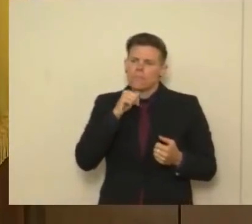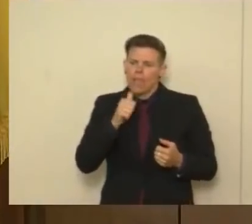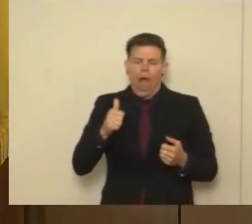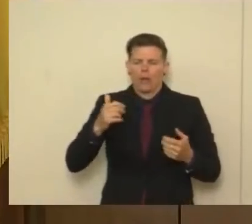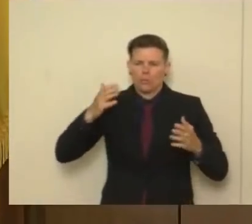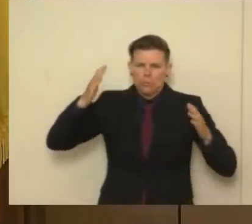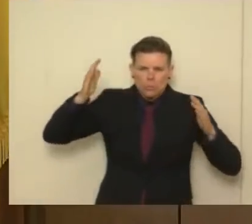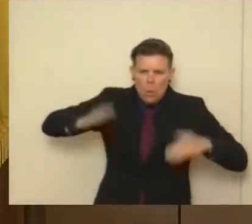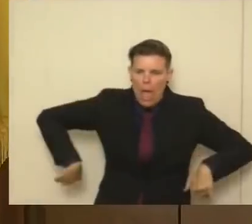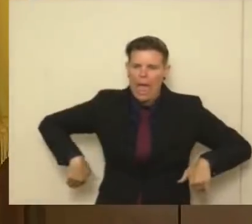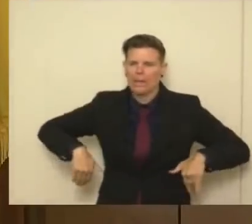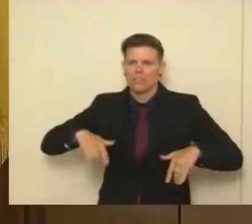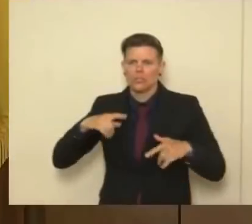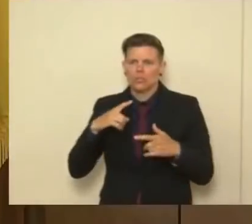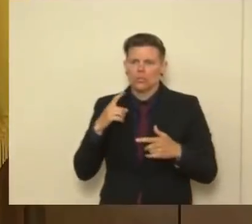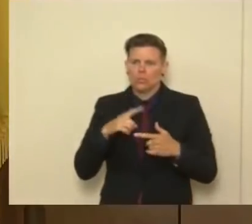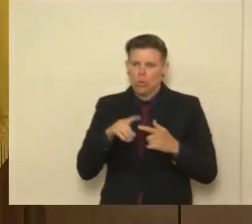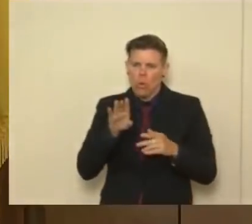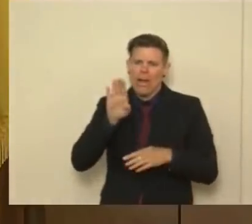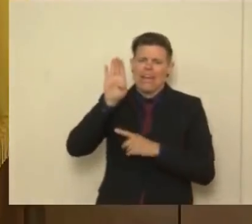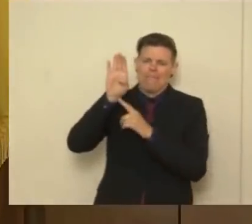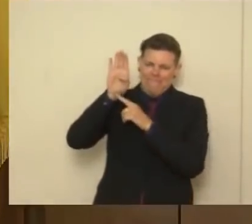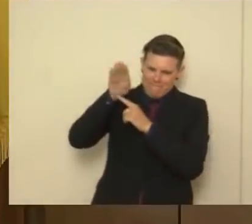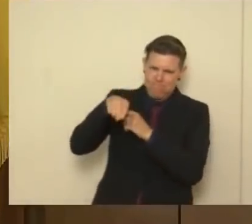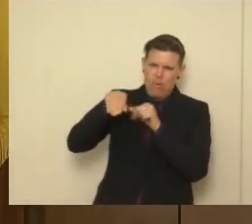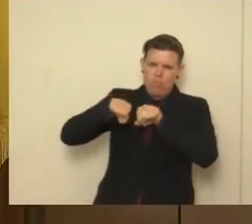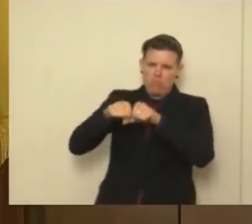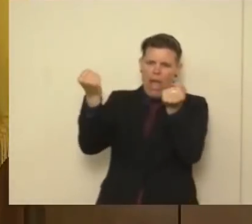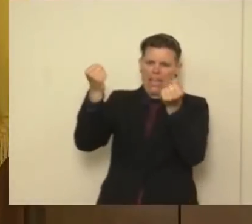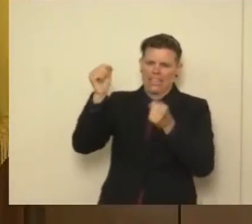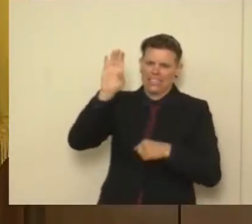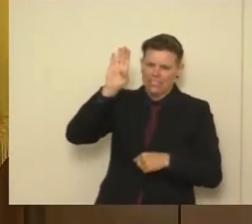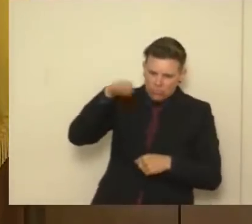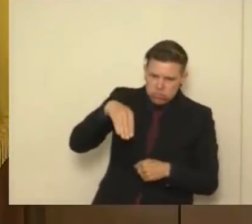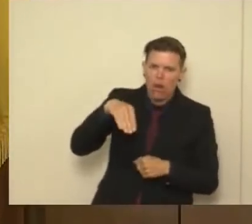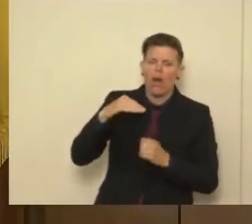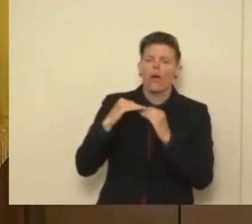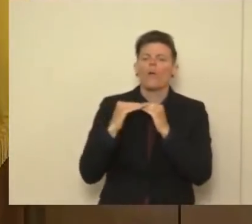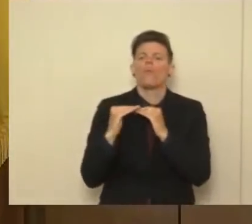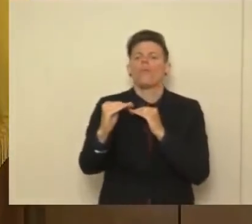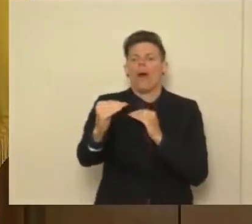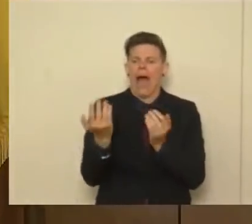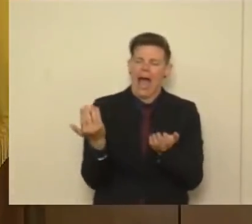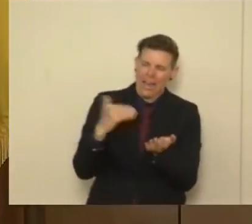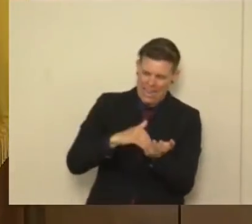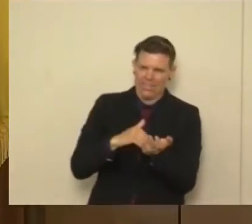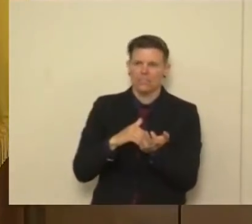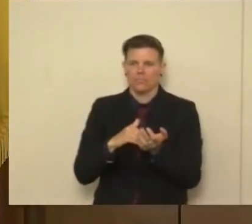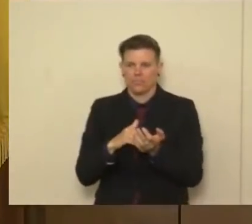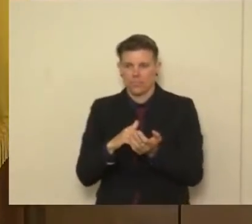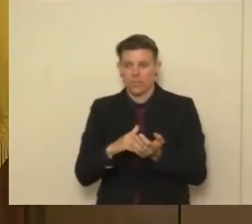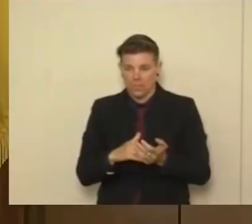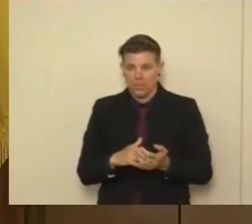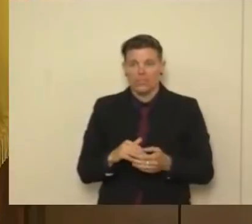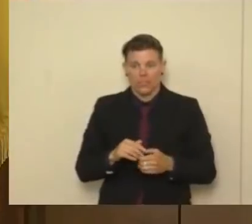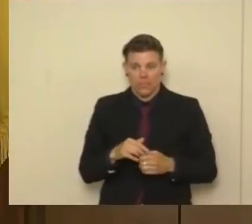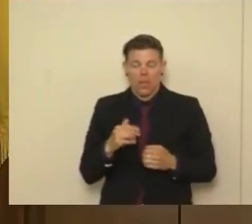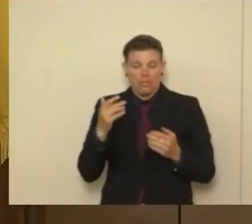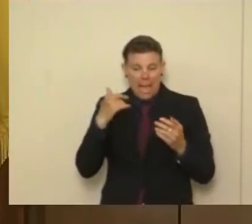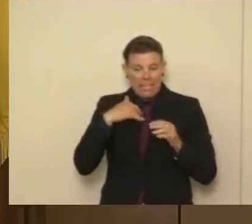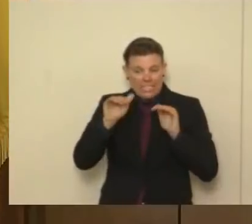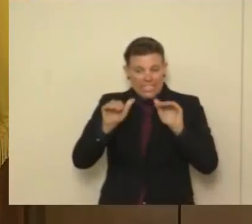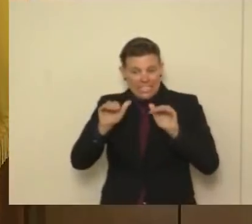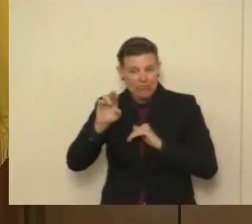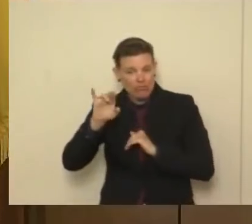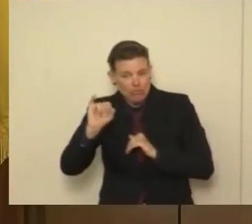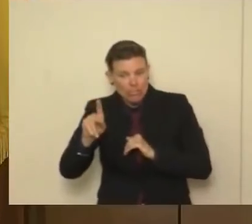to get back to a place where we flatten the curve so that all of the introduction of risk that we have made, supporting,